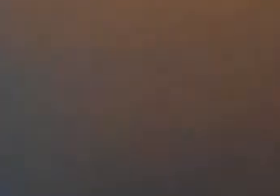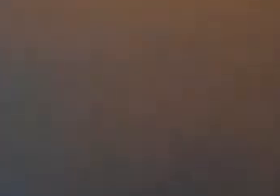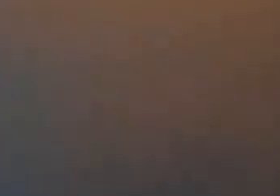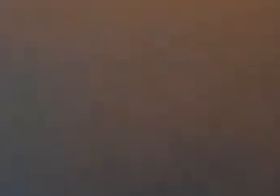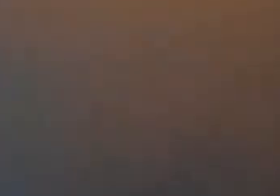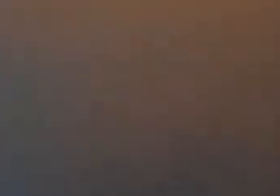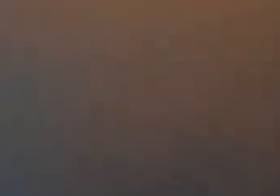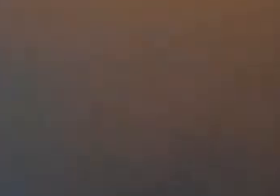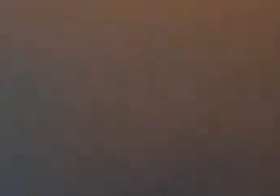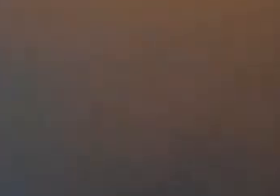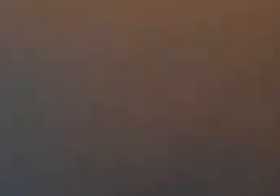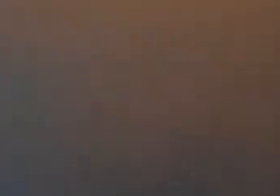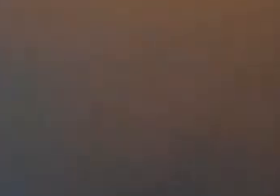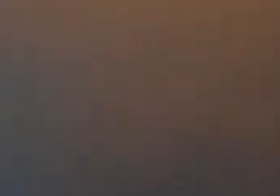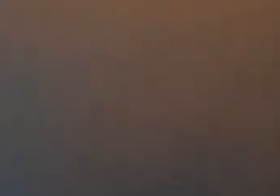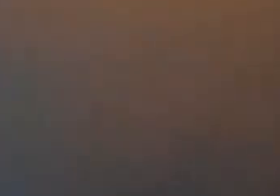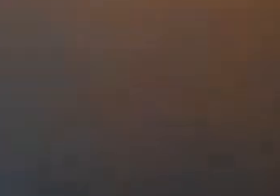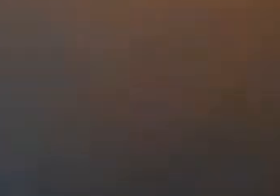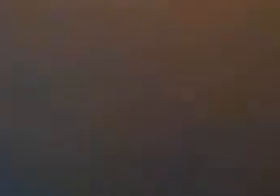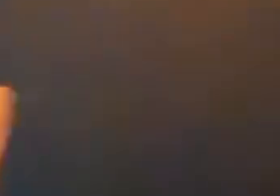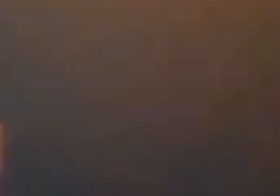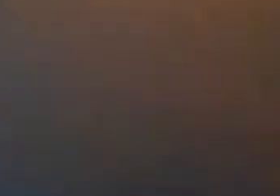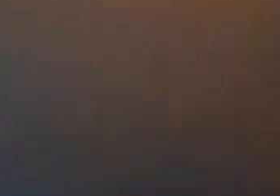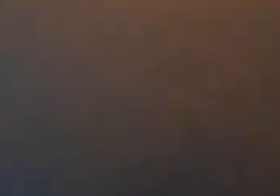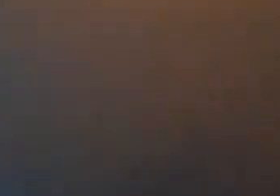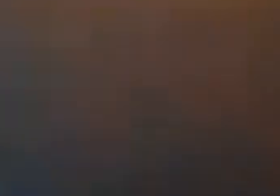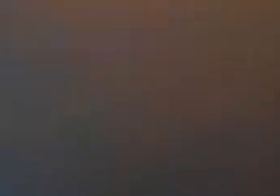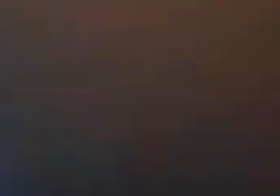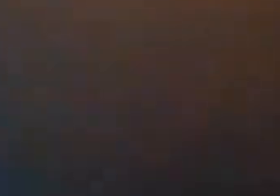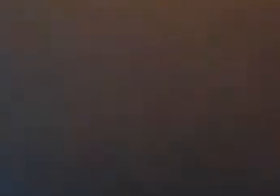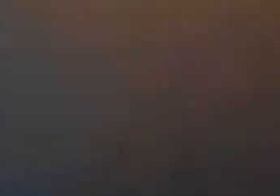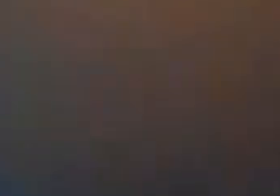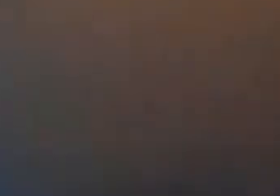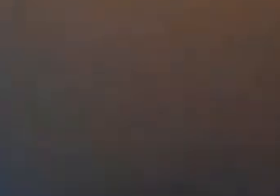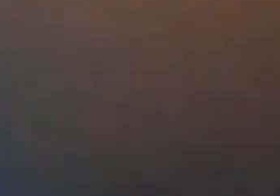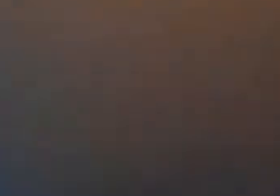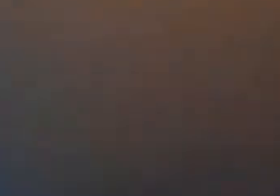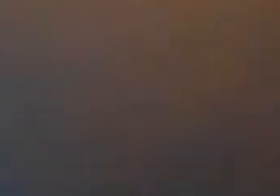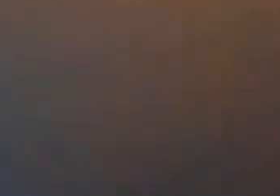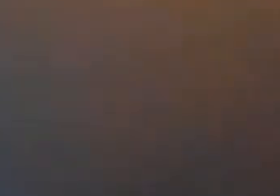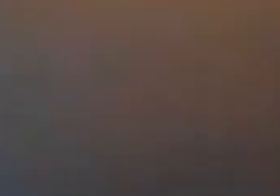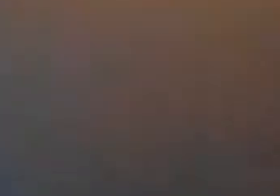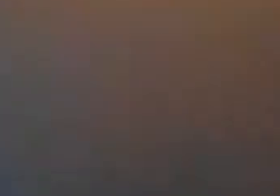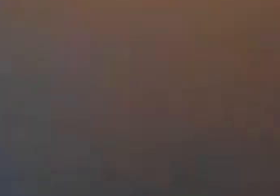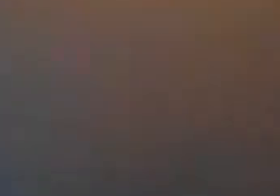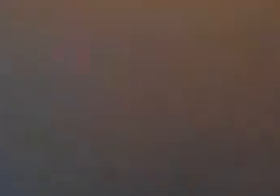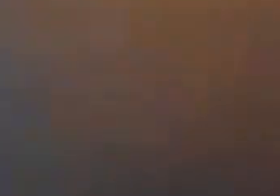I think I'm good, Maggie, but thank you all for those who logged on for attending this session. We really appreciate it.